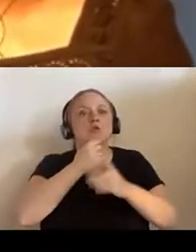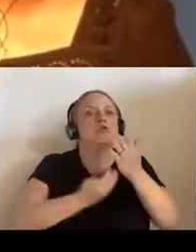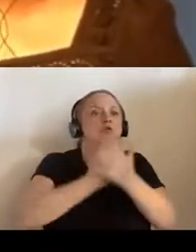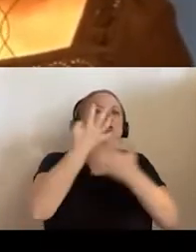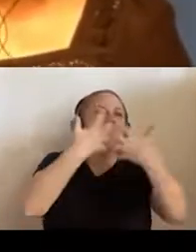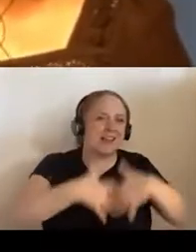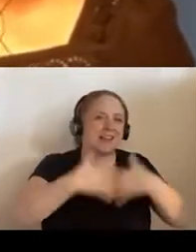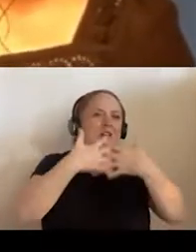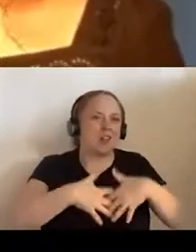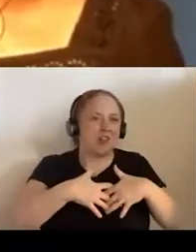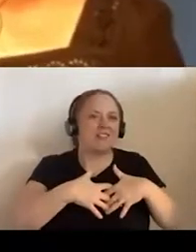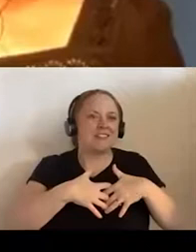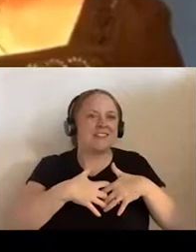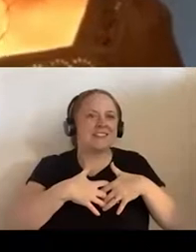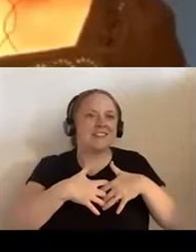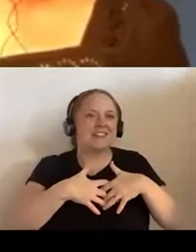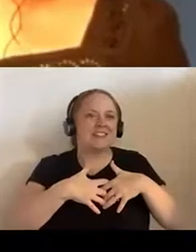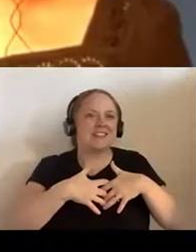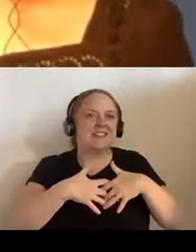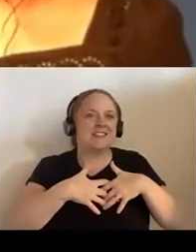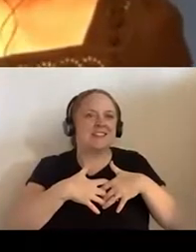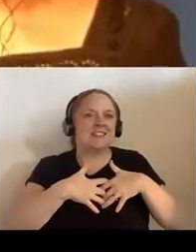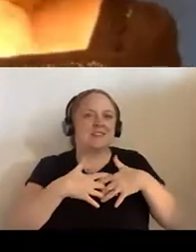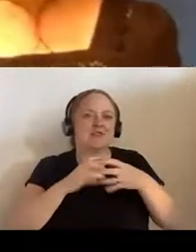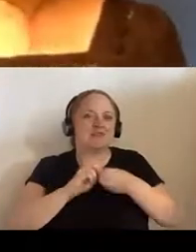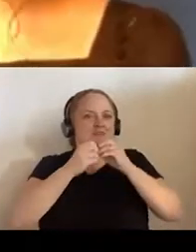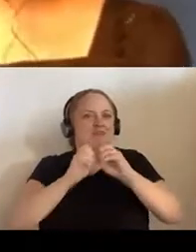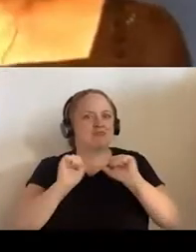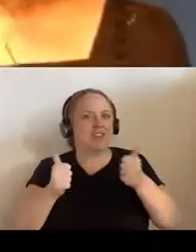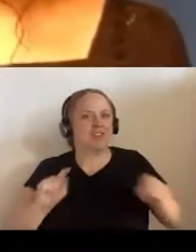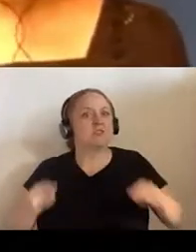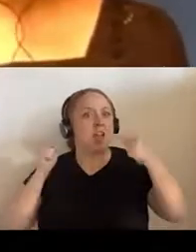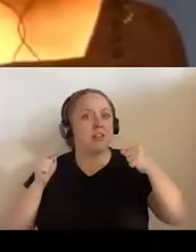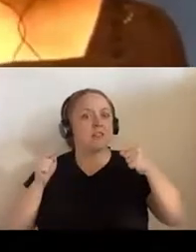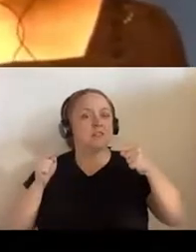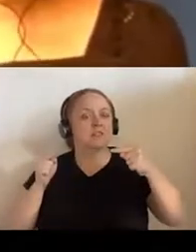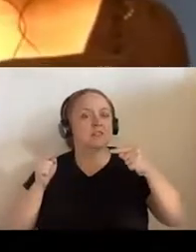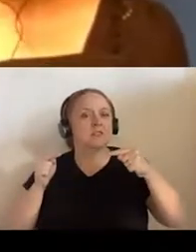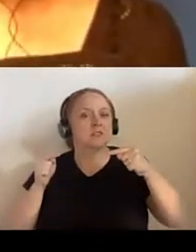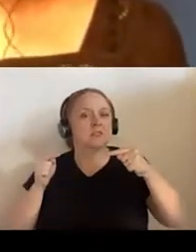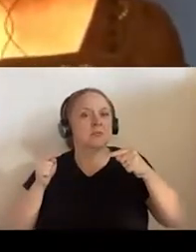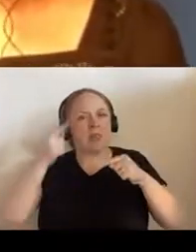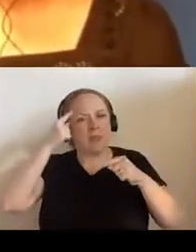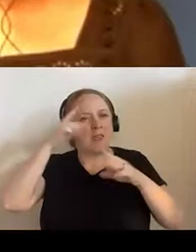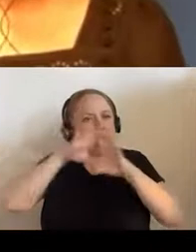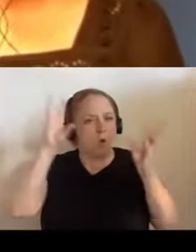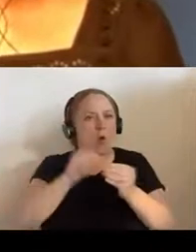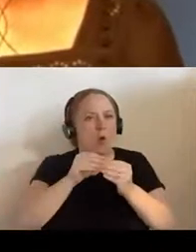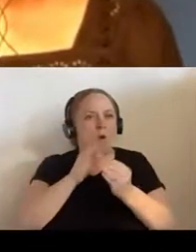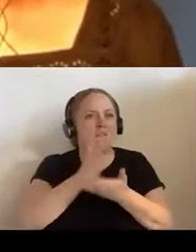technologies in order to be able to mount a real challenge. So I think that's all